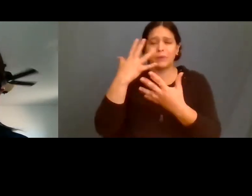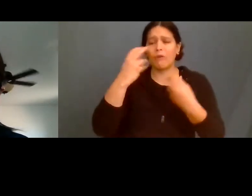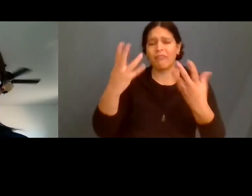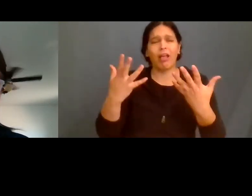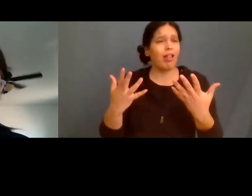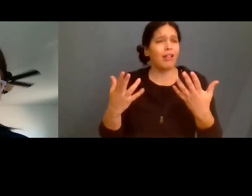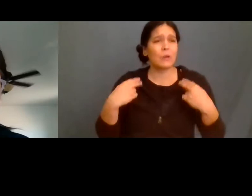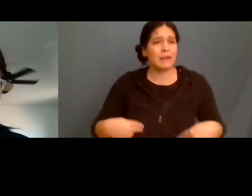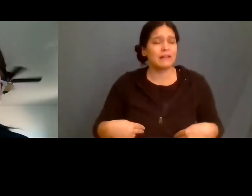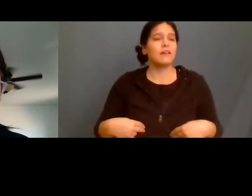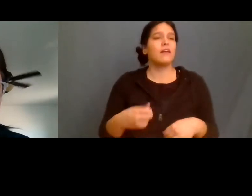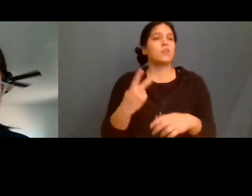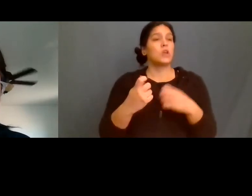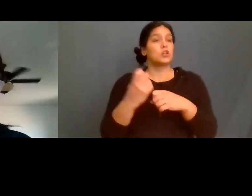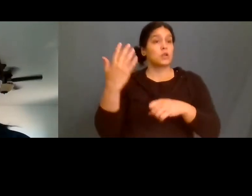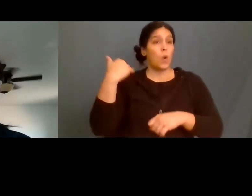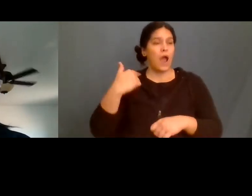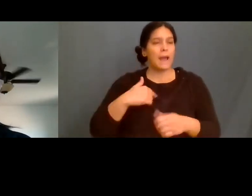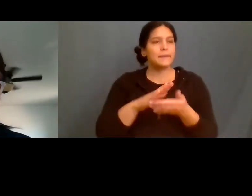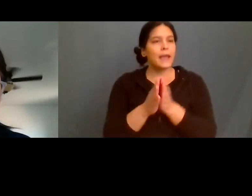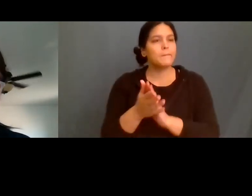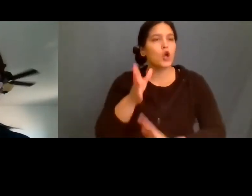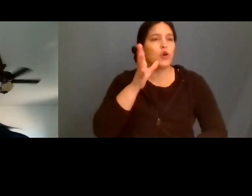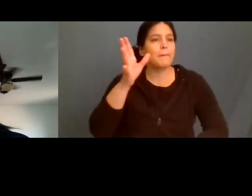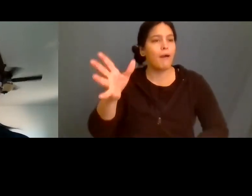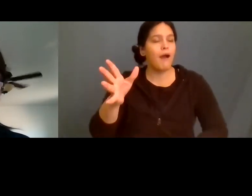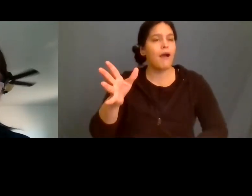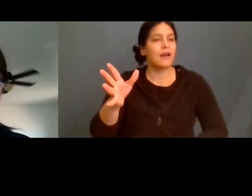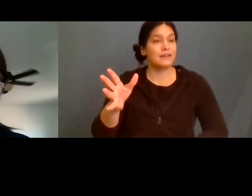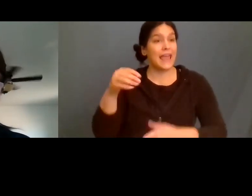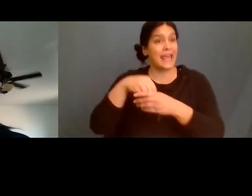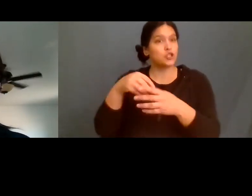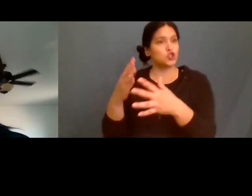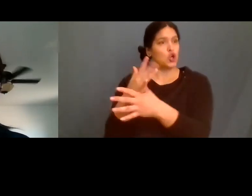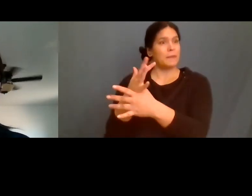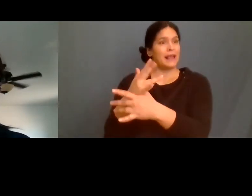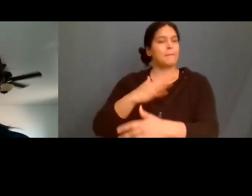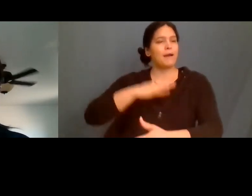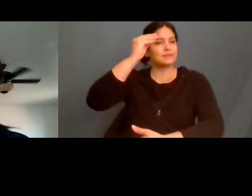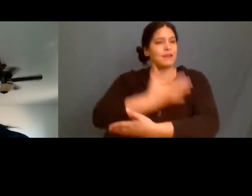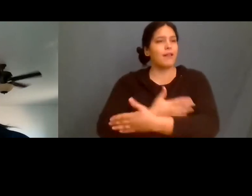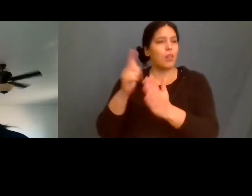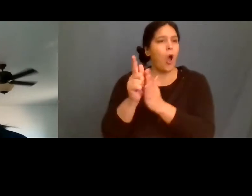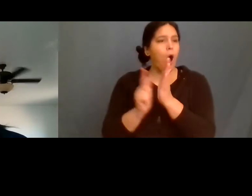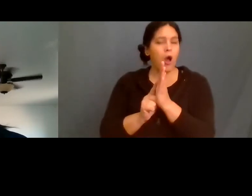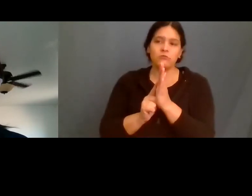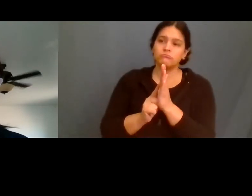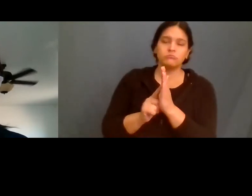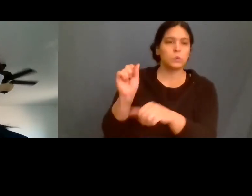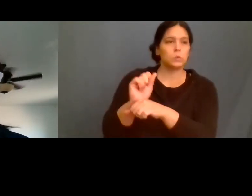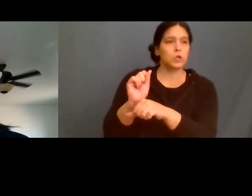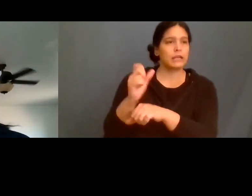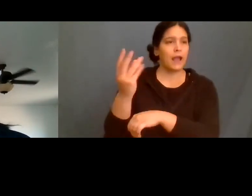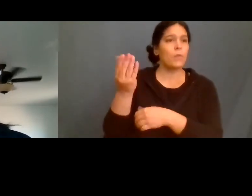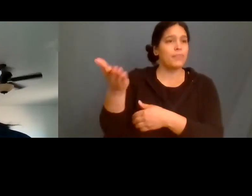I became a grandma in Germany. My son-in-law is stationed out there, and my youngest daughter is out there,